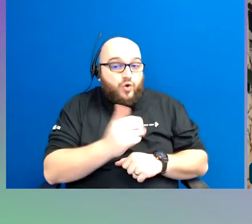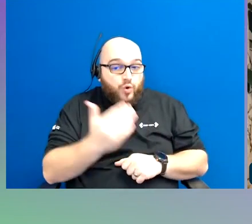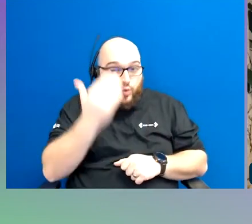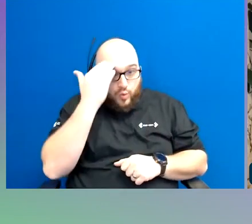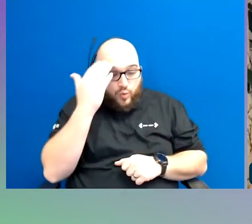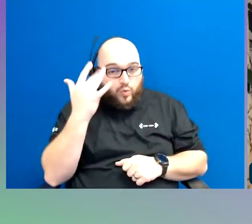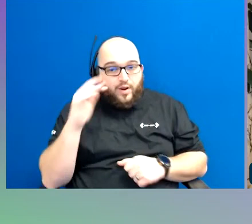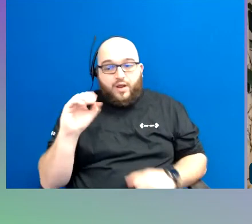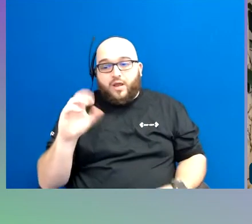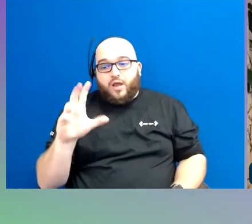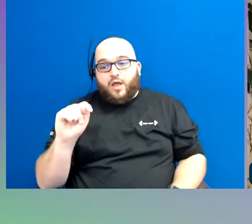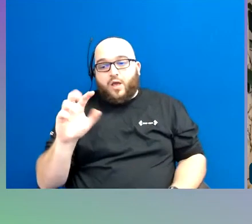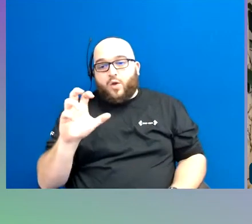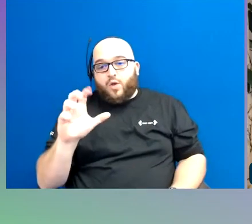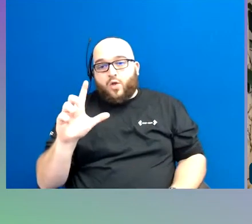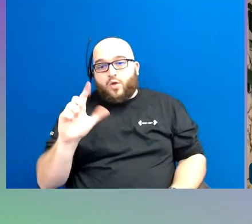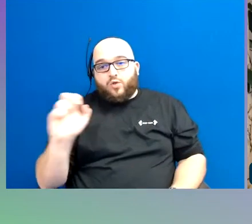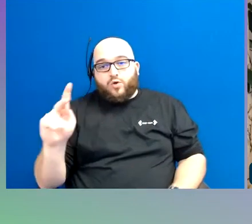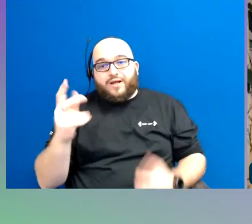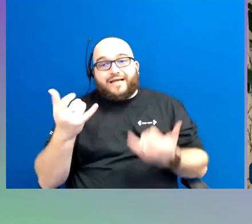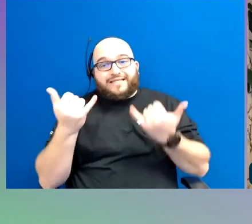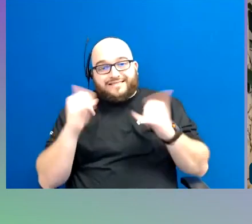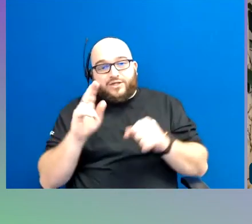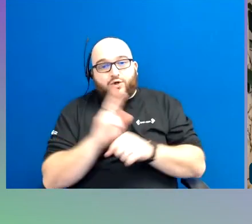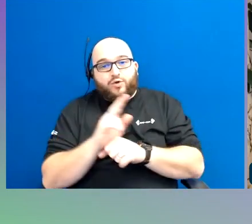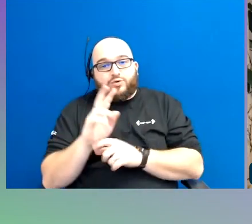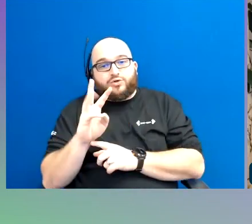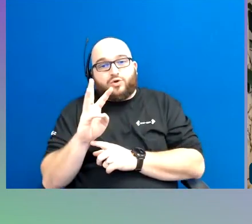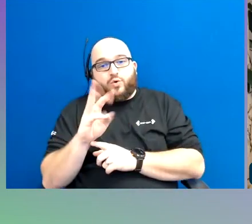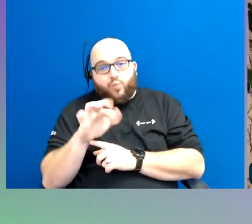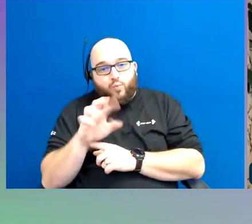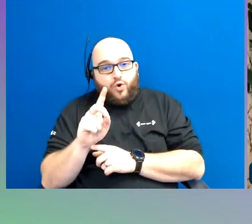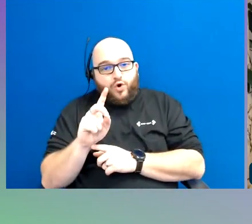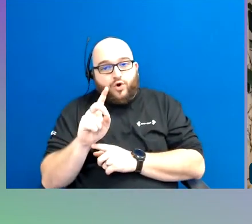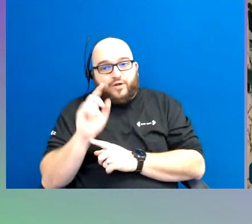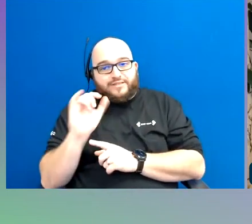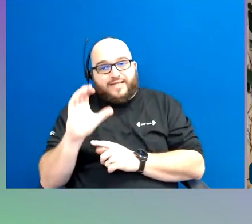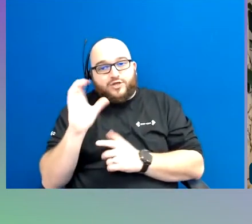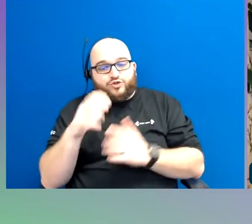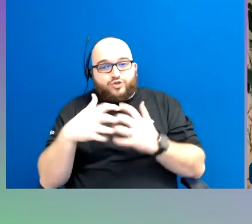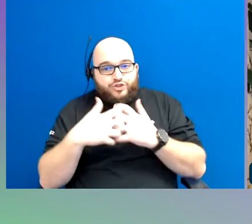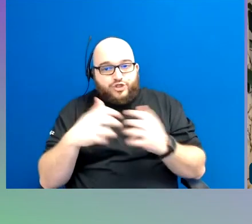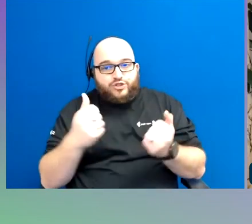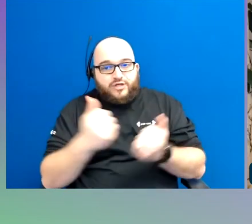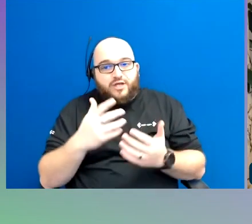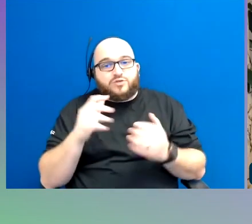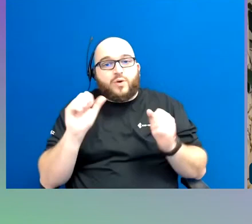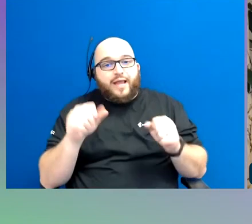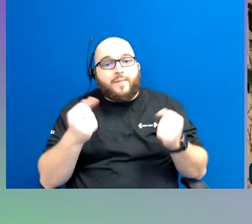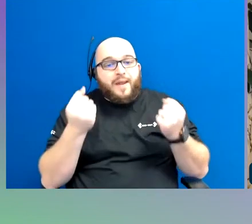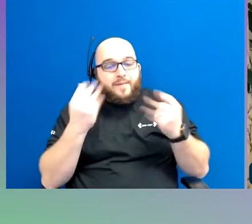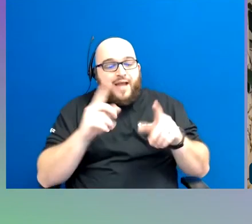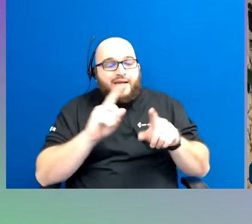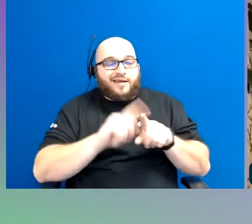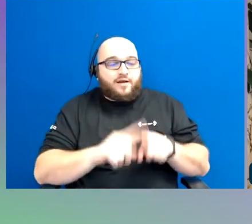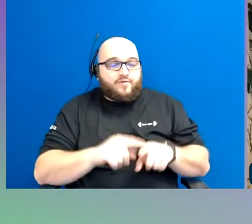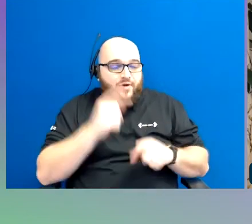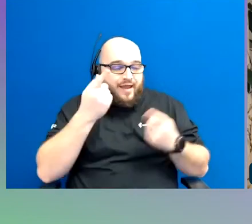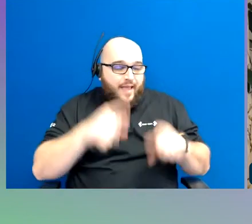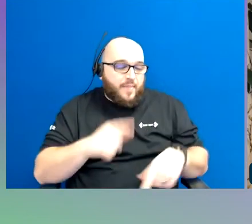still uses Word as the rendering engine. So it can be so many different things